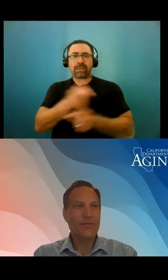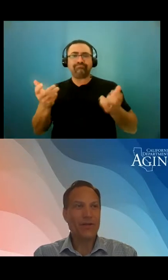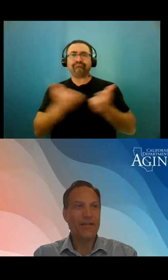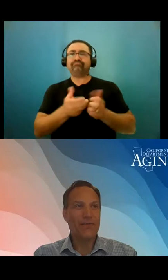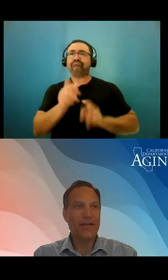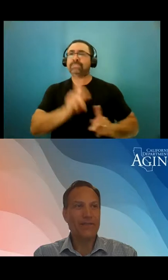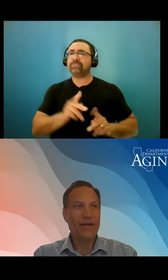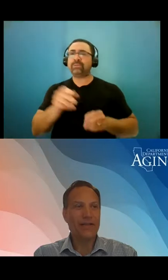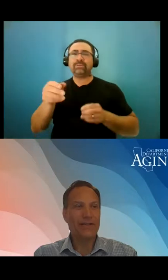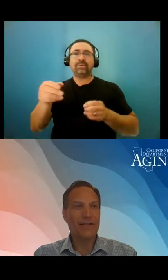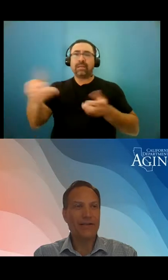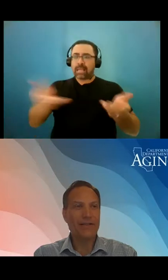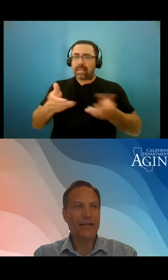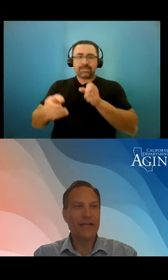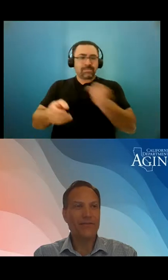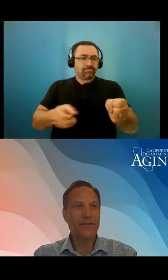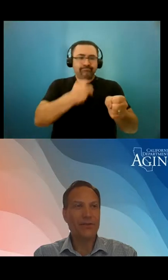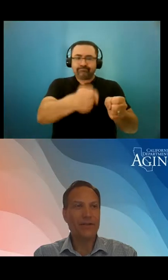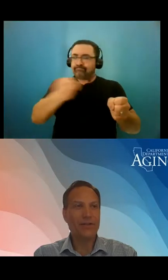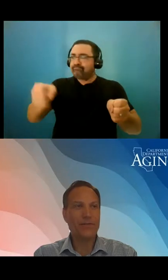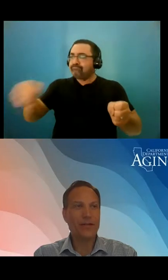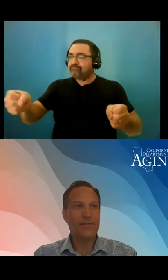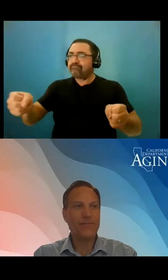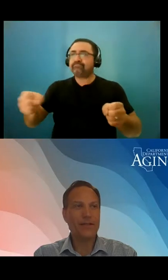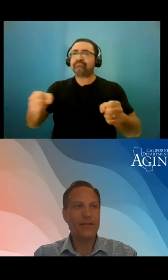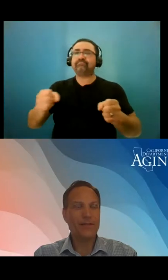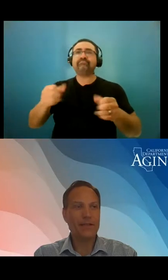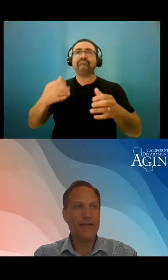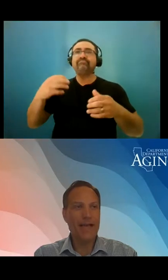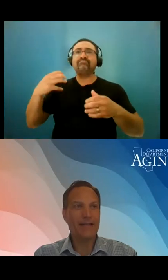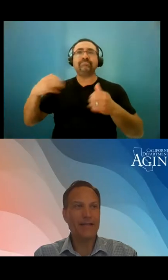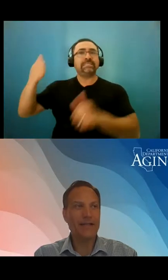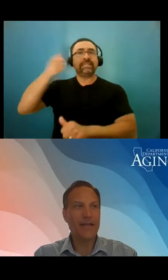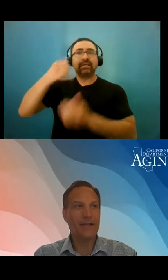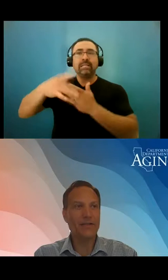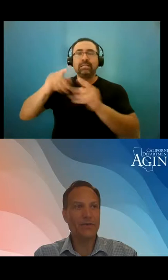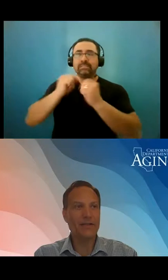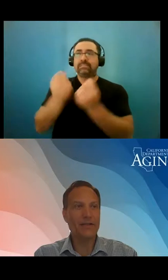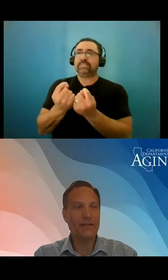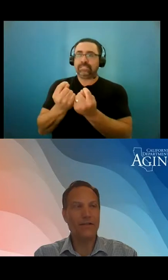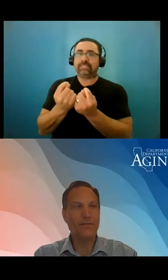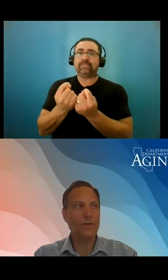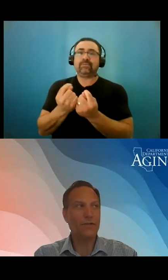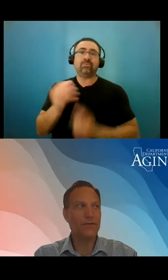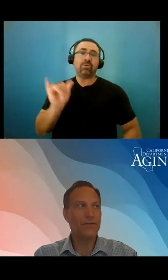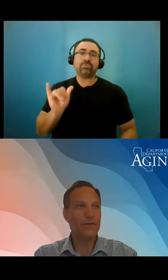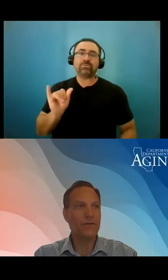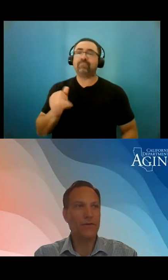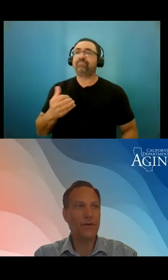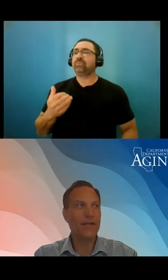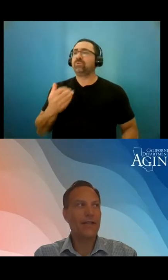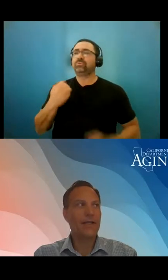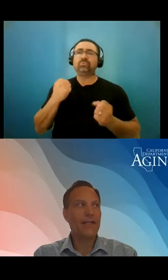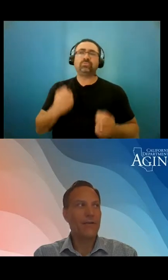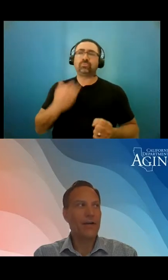right people into the right spots in our executive and our leadership team at CDA to lead all of these bold initiatives going